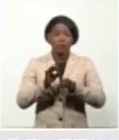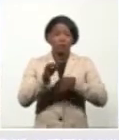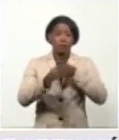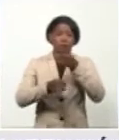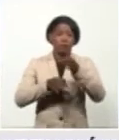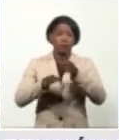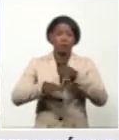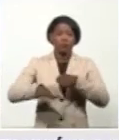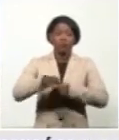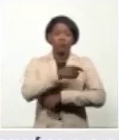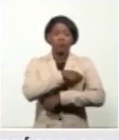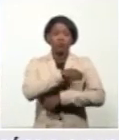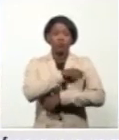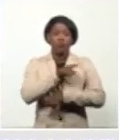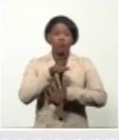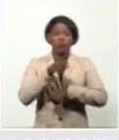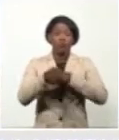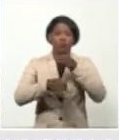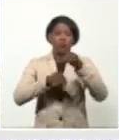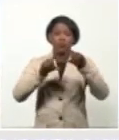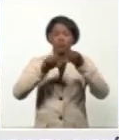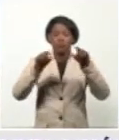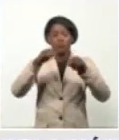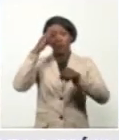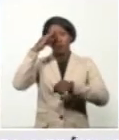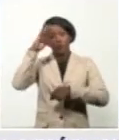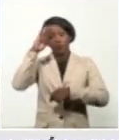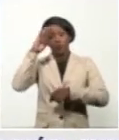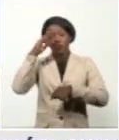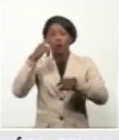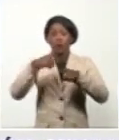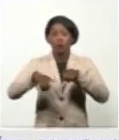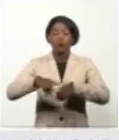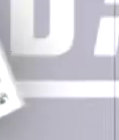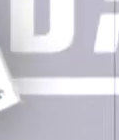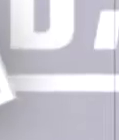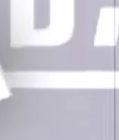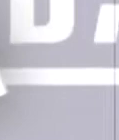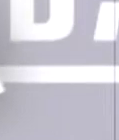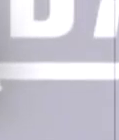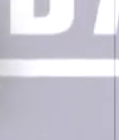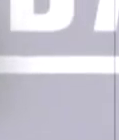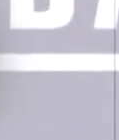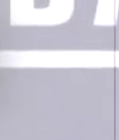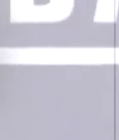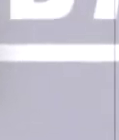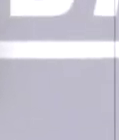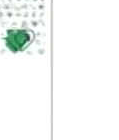about what is happening in our country and in the world.